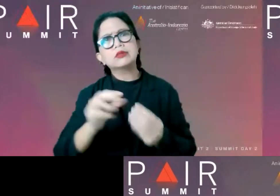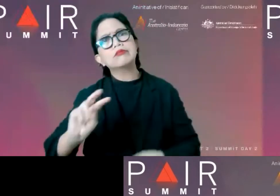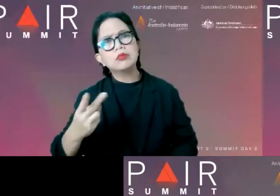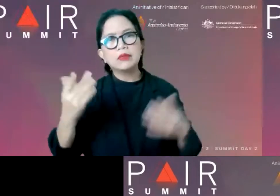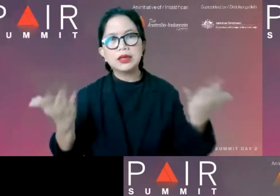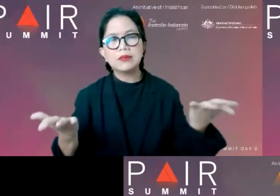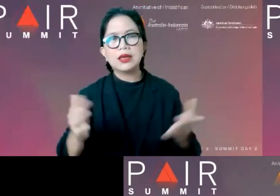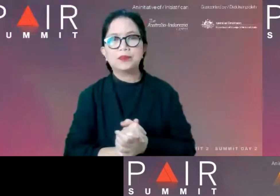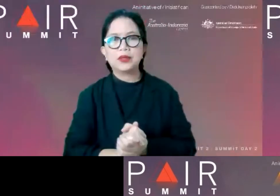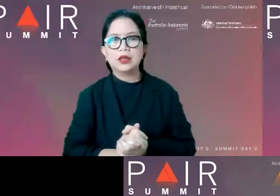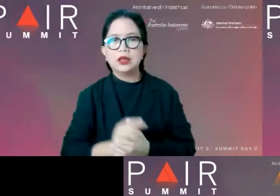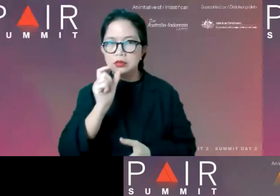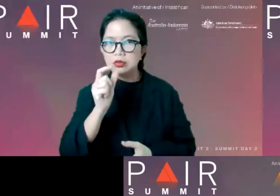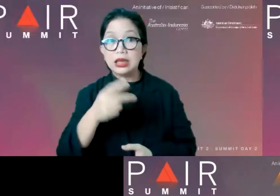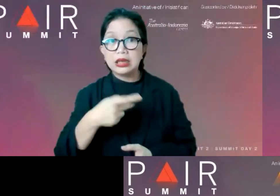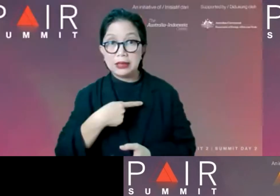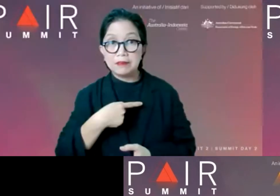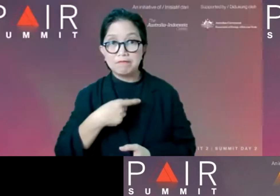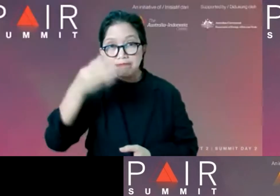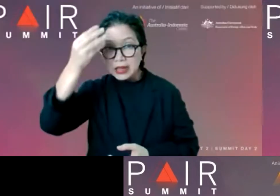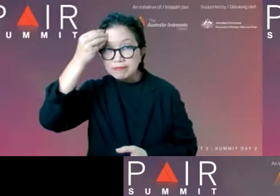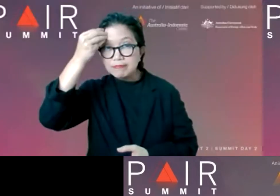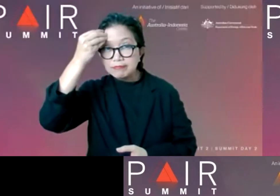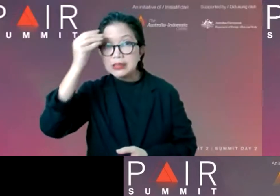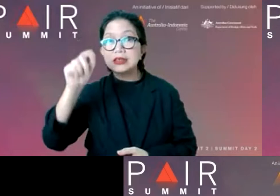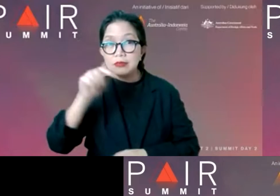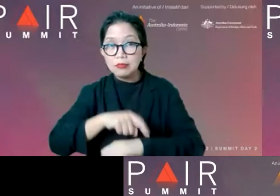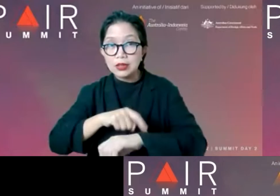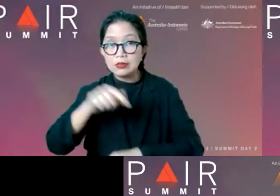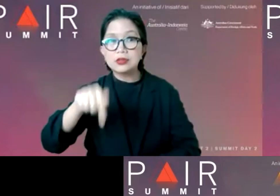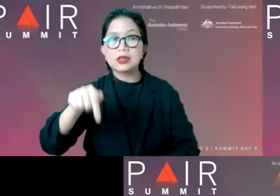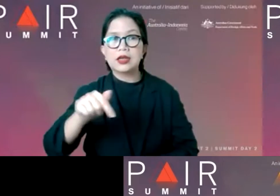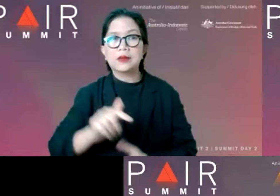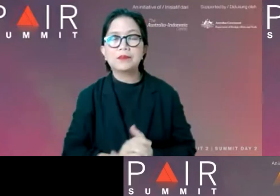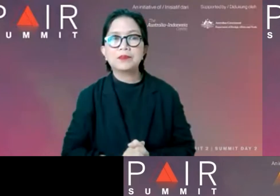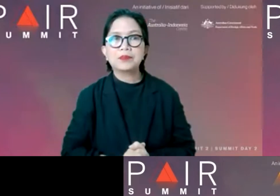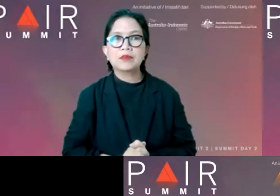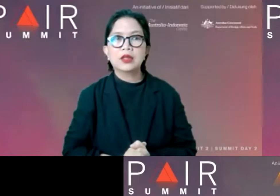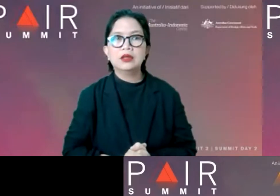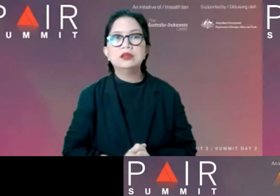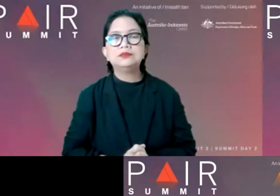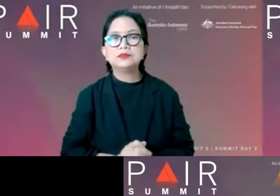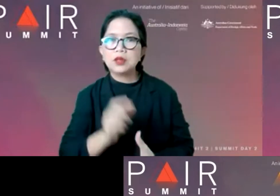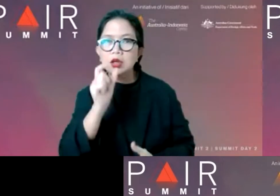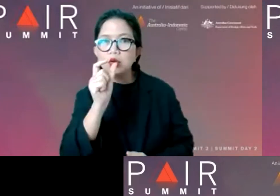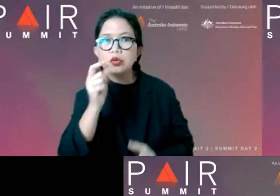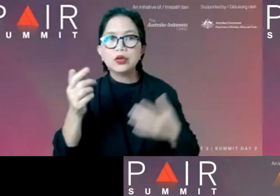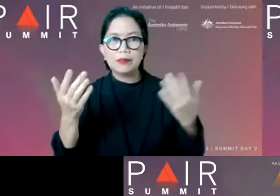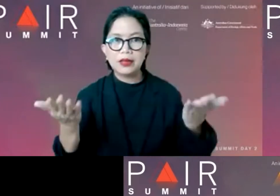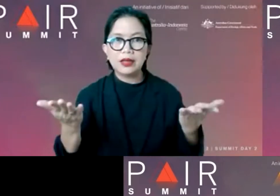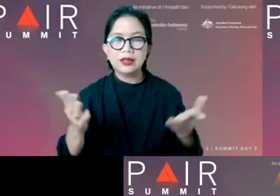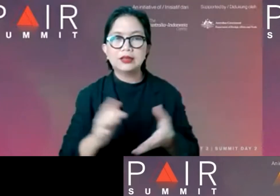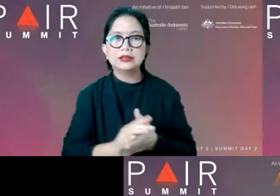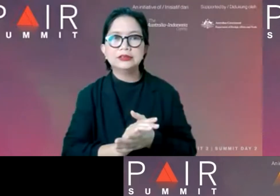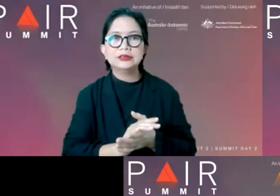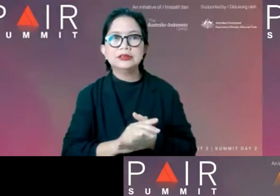moment, looking at the national enterprise architecture for the health ecosystem. All this will be